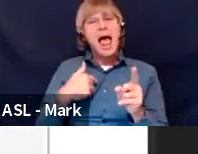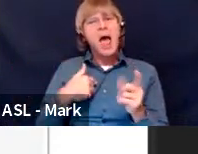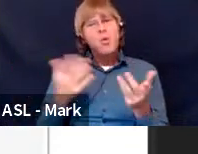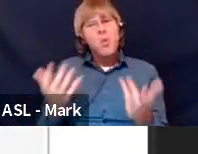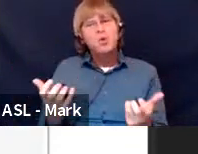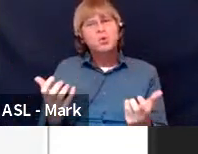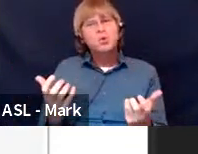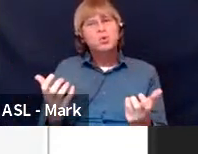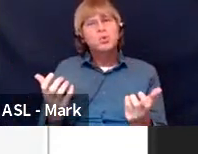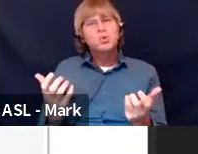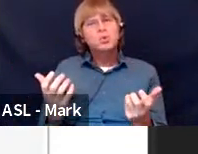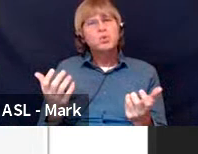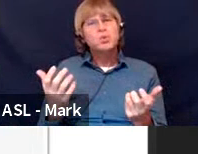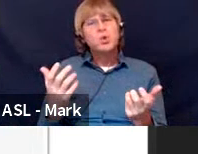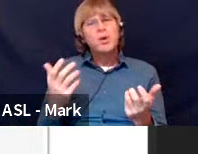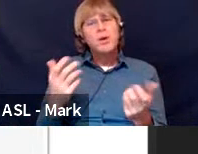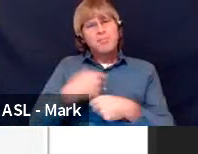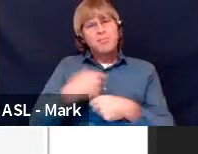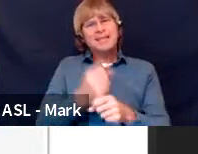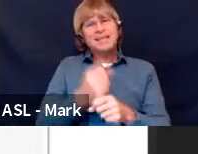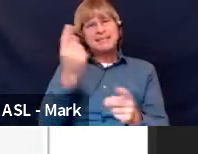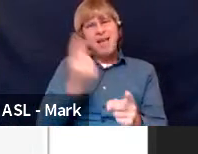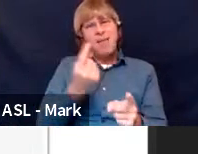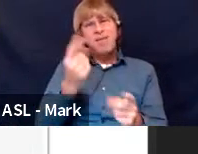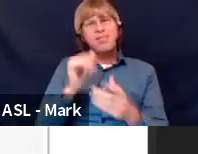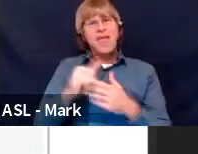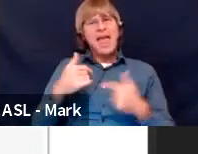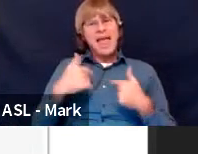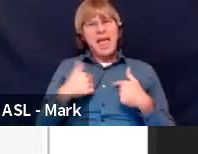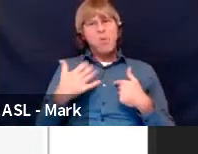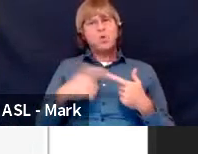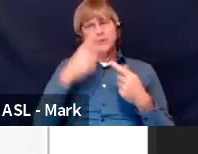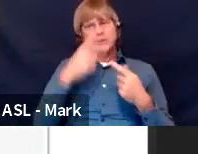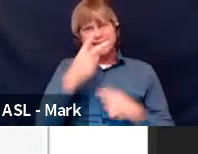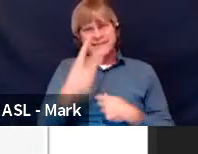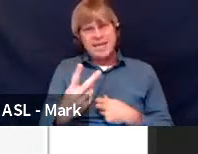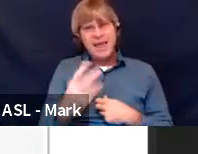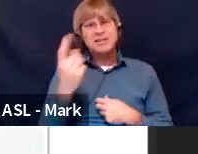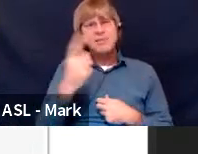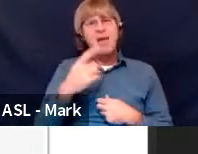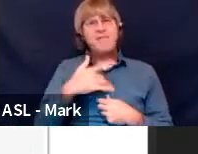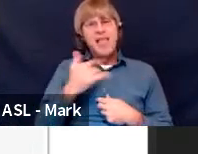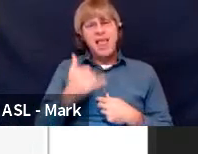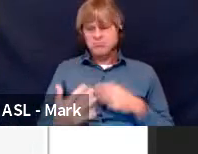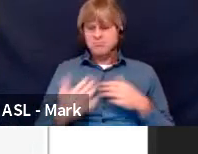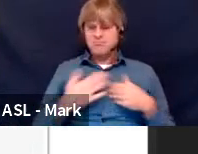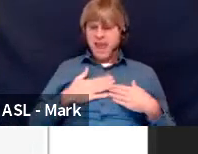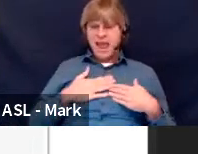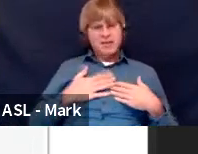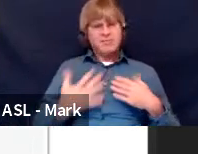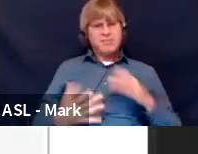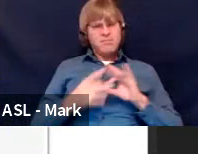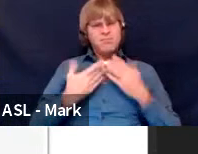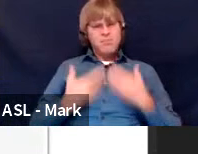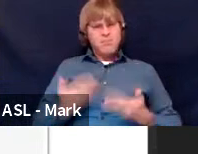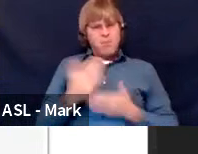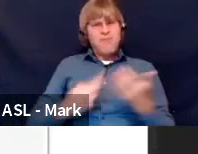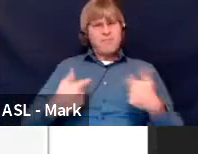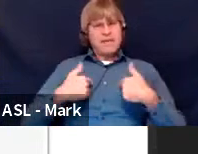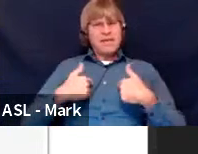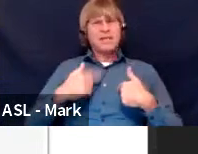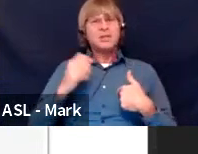wanted to make something that I wanted to see and something that connected with me. And so my thing is about